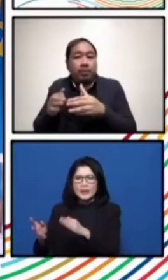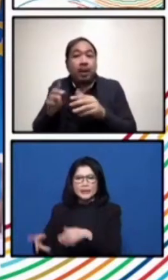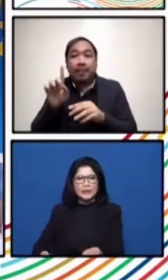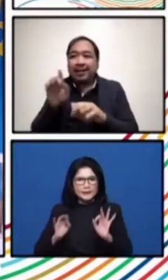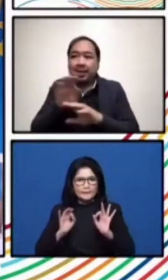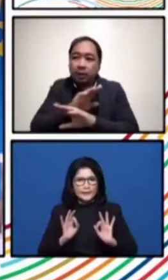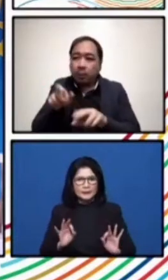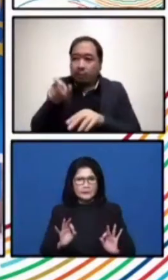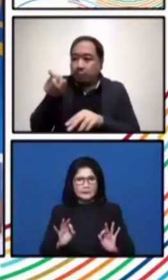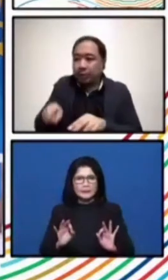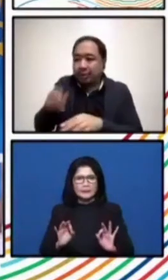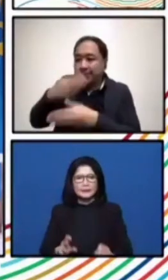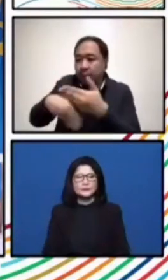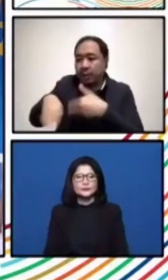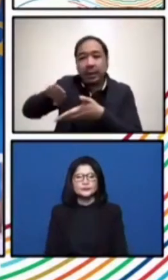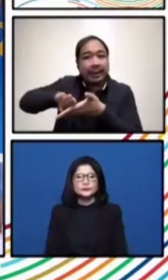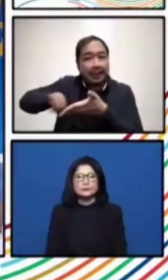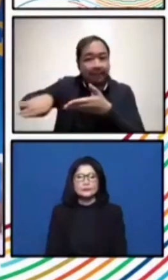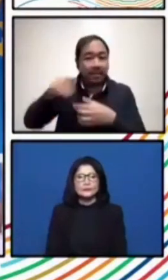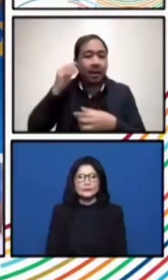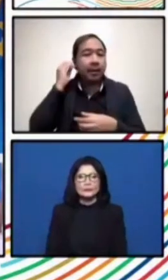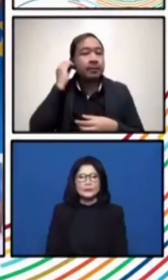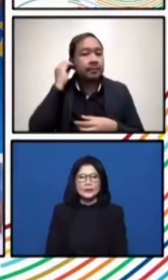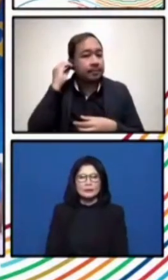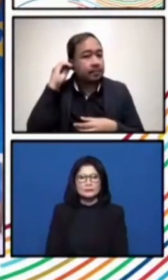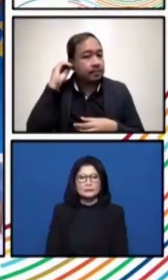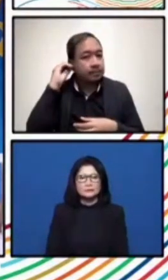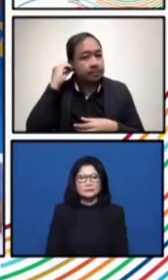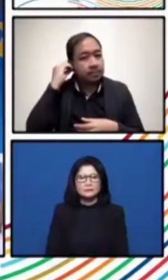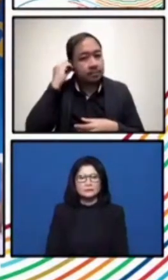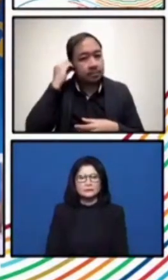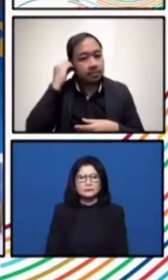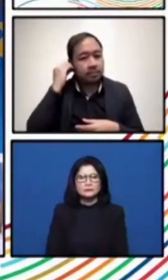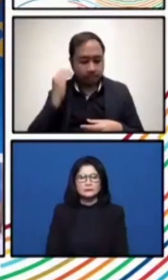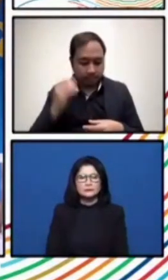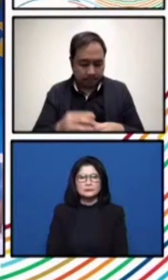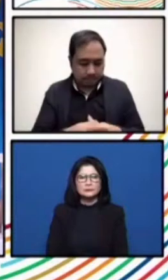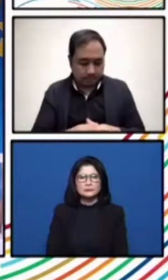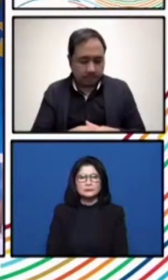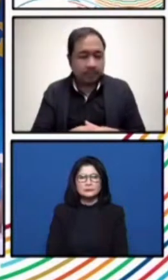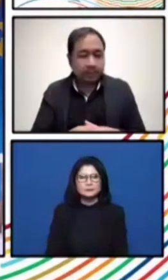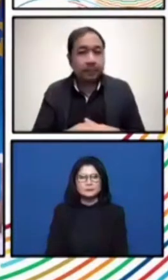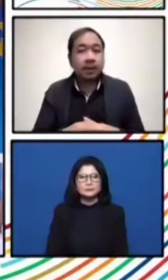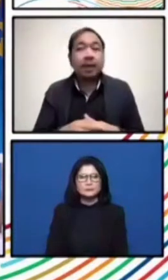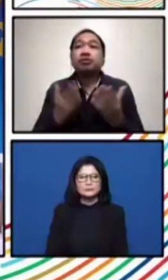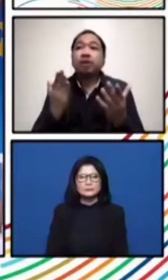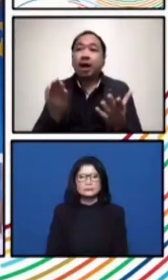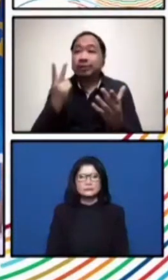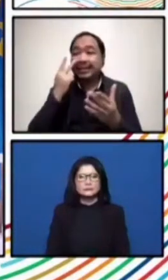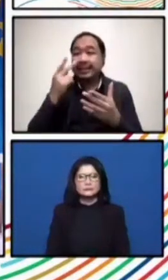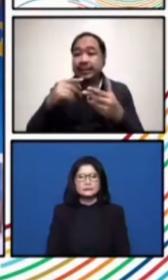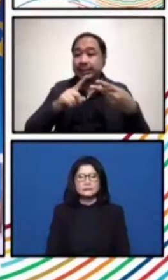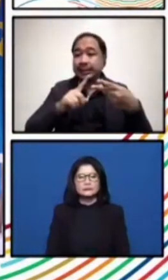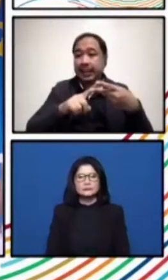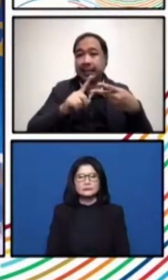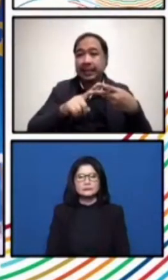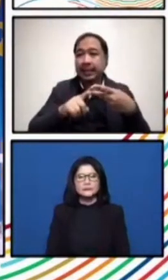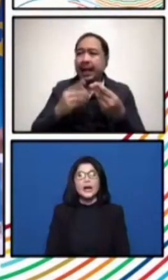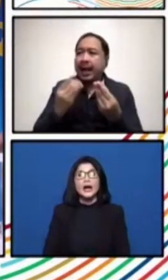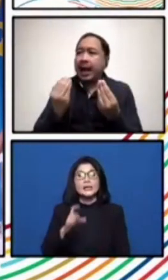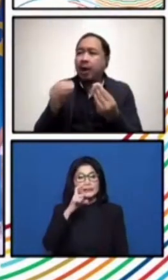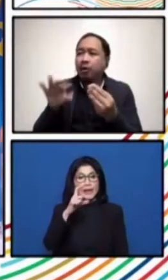afternoon is the approach taken to select person with